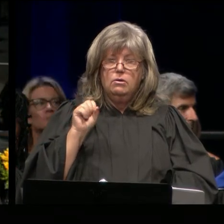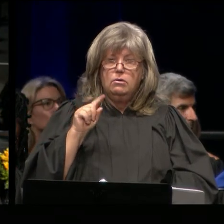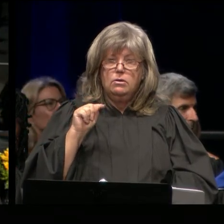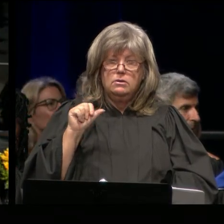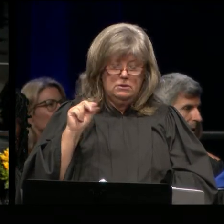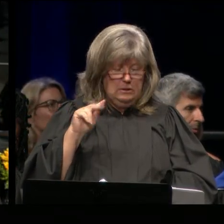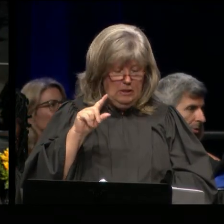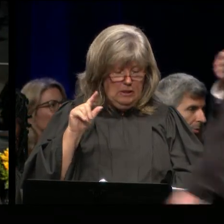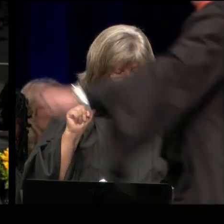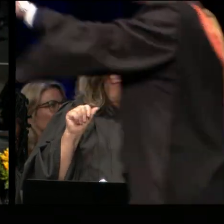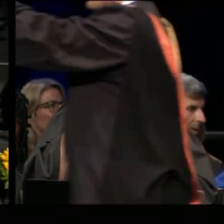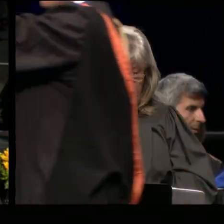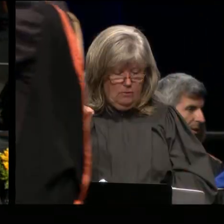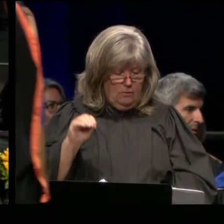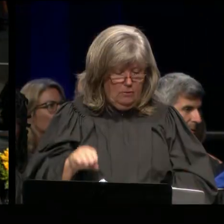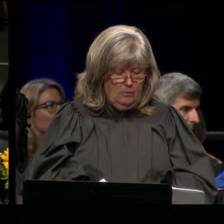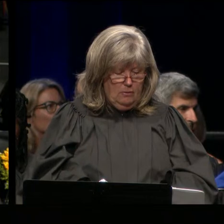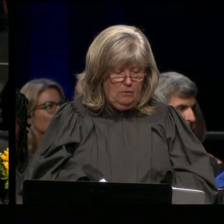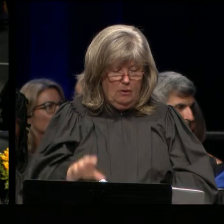Connor Christent.